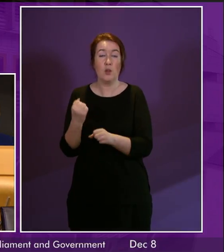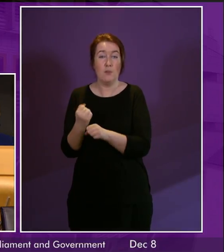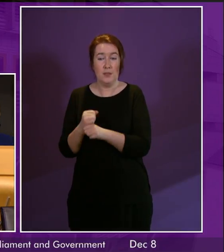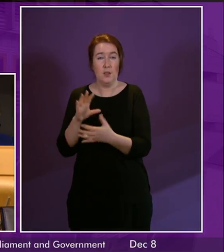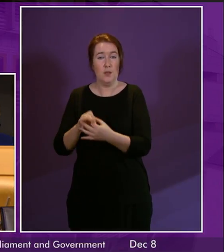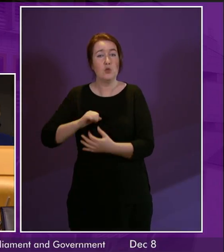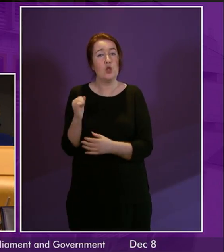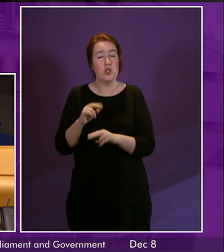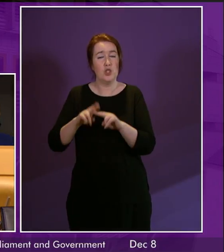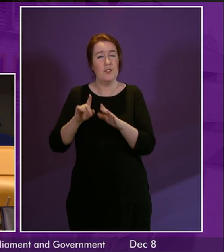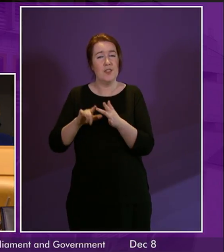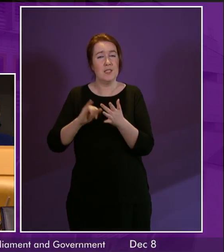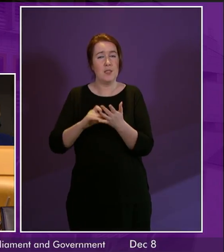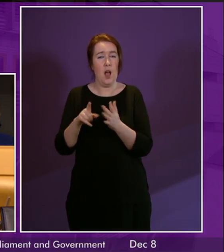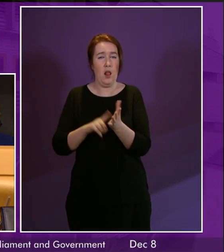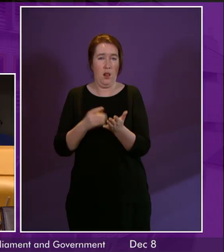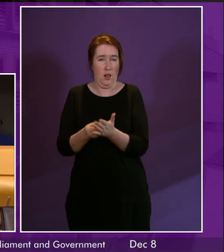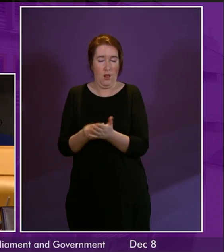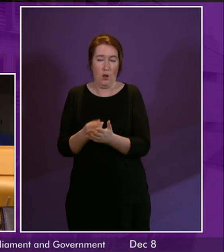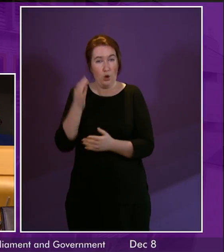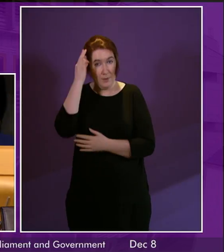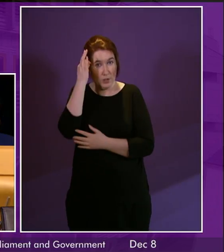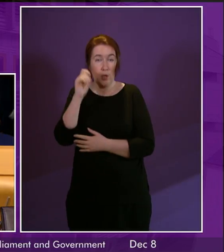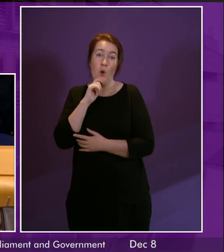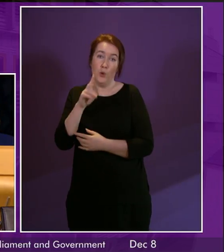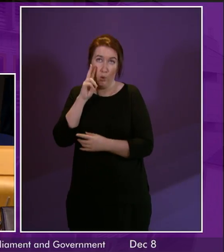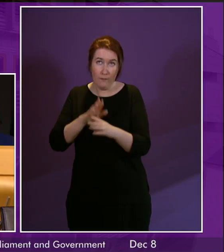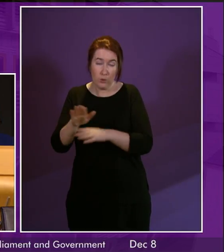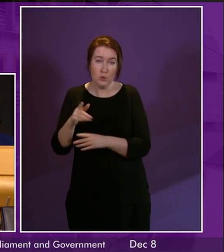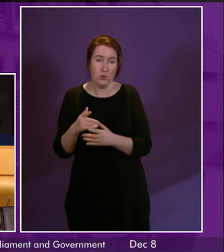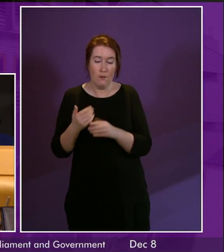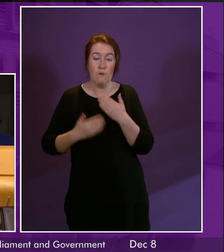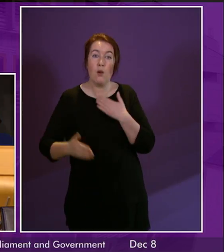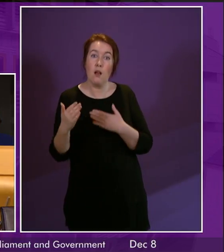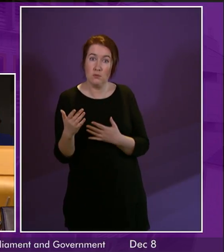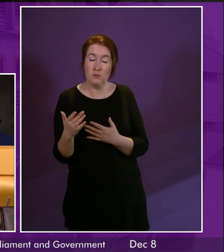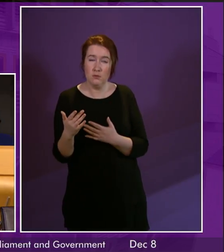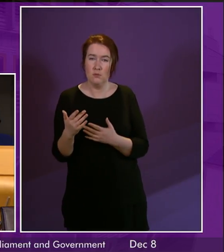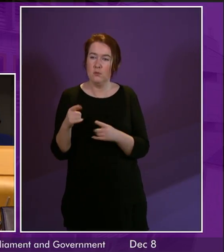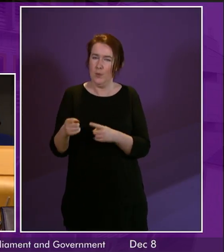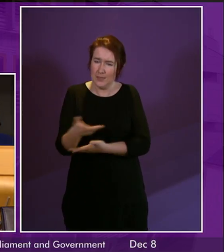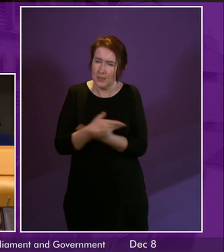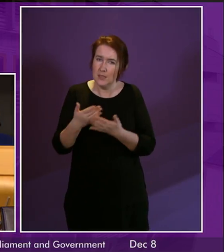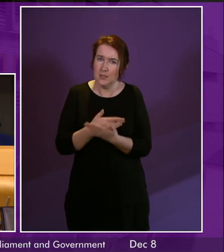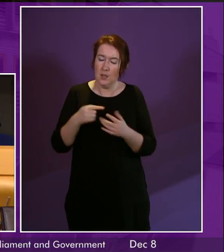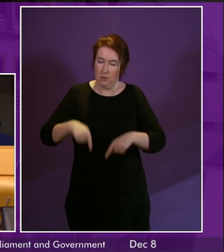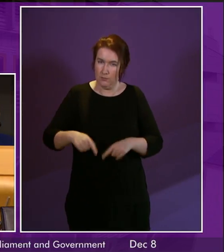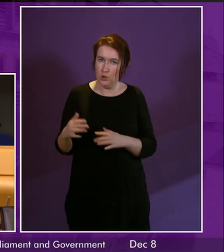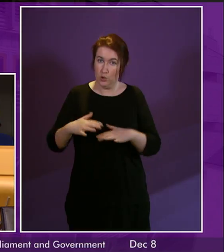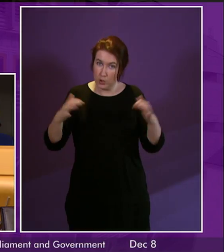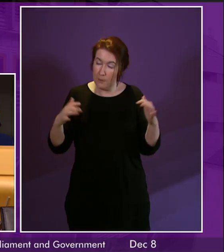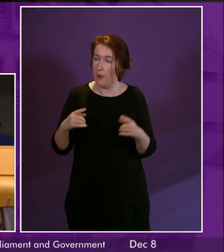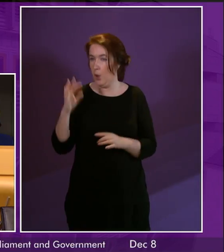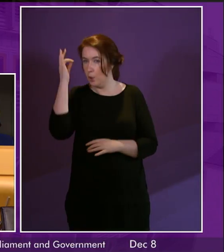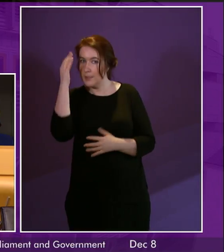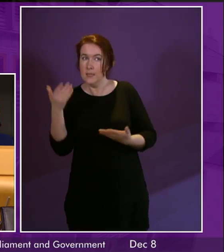Scottish Fiscal Commission and who would make the forecasts. This was a subject we had debated in the Chamber and Committee many times, and there